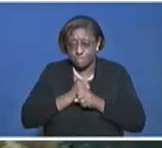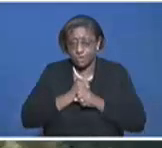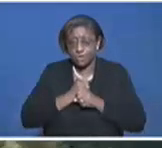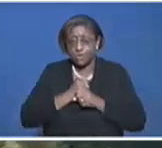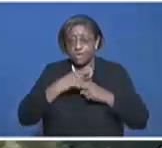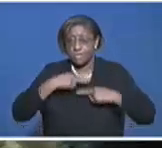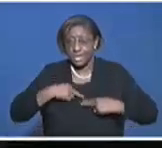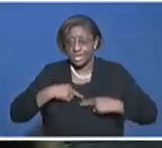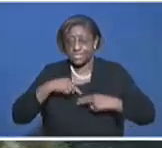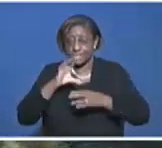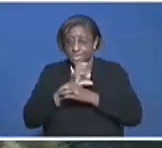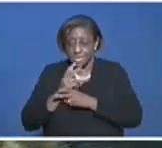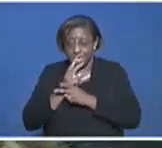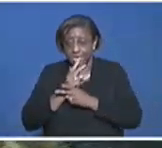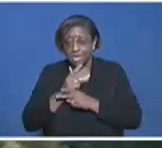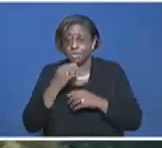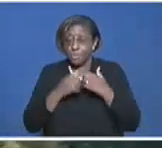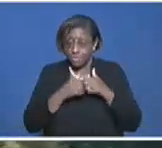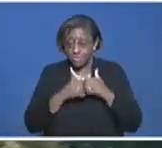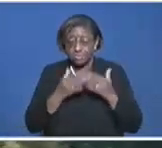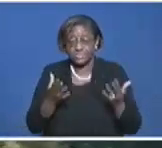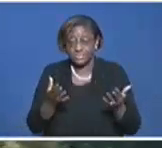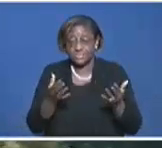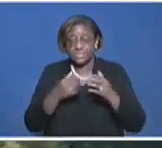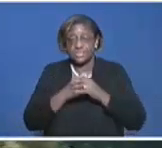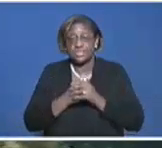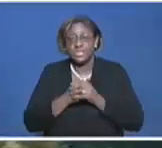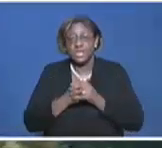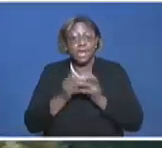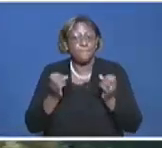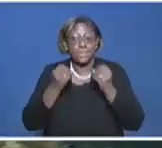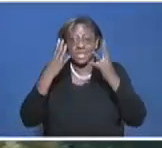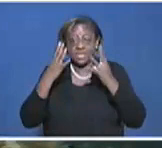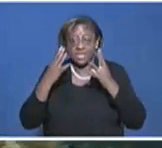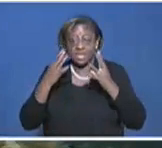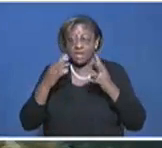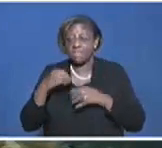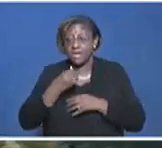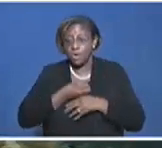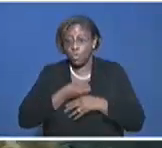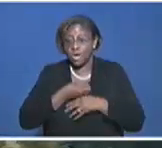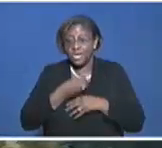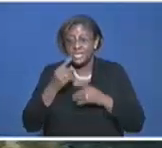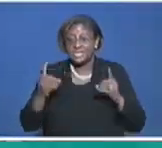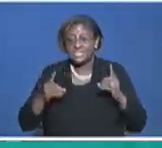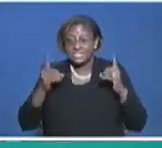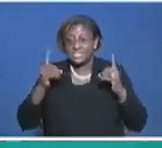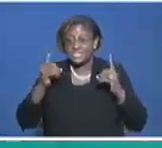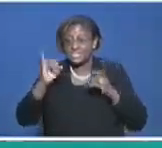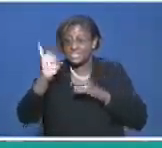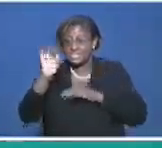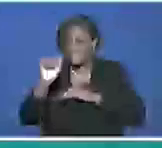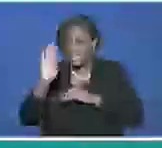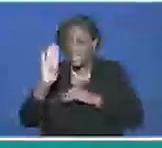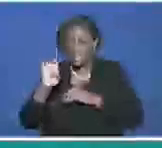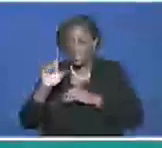care issues that we in social services must attend to. And too many of our disabled are still not being considered equal.